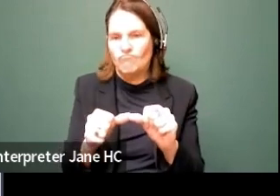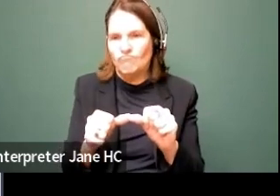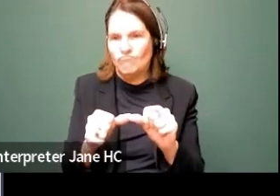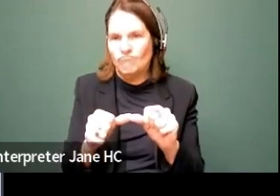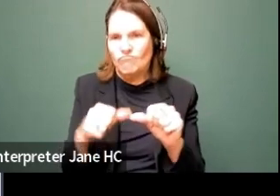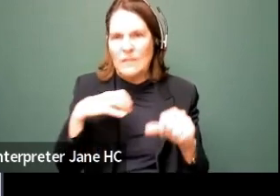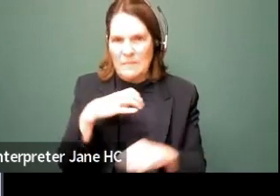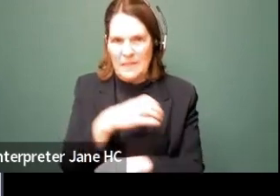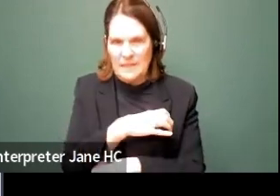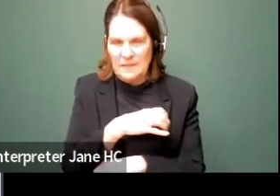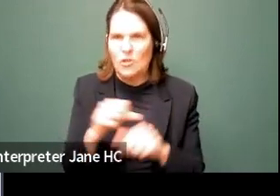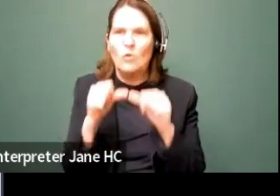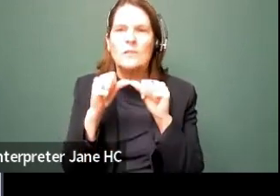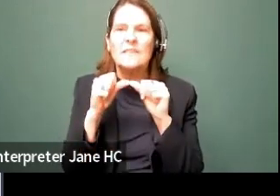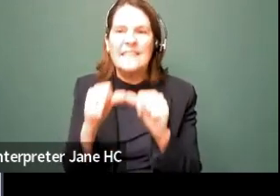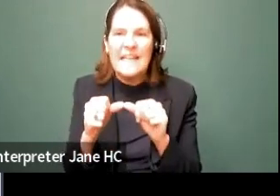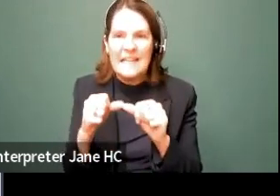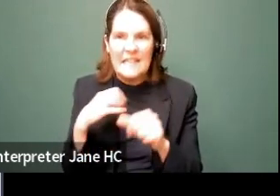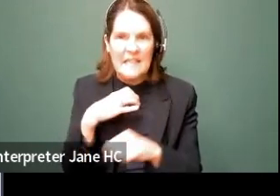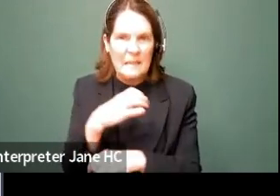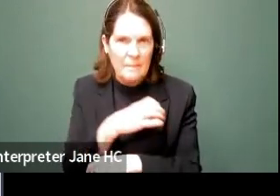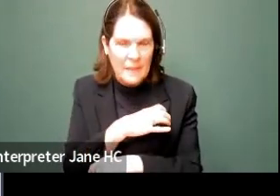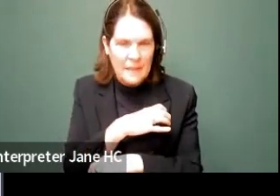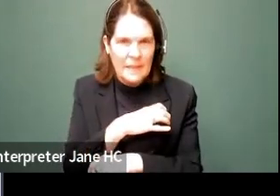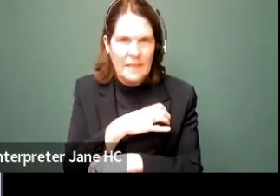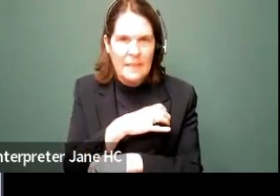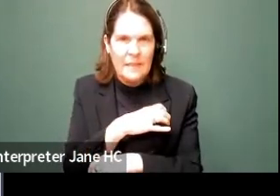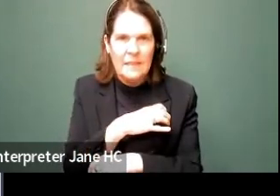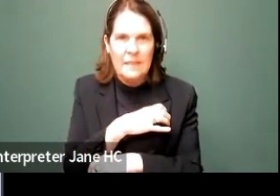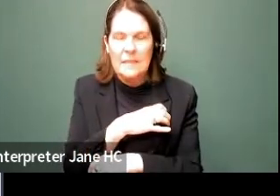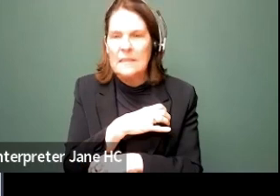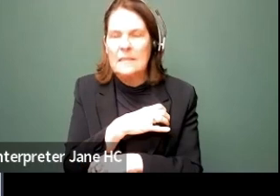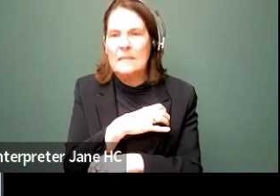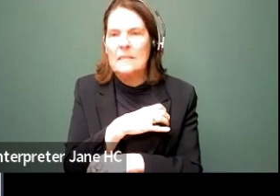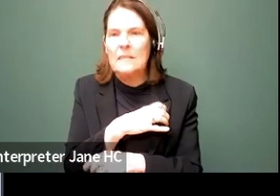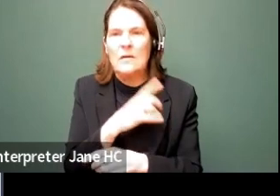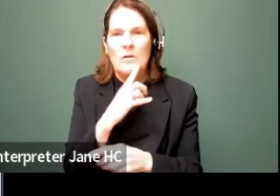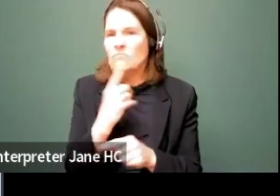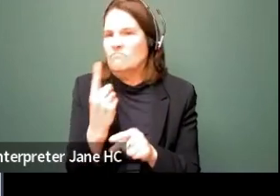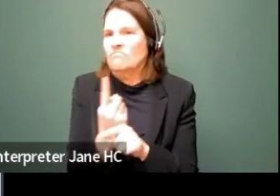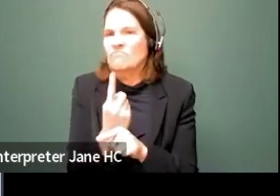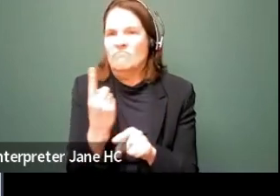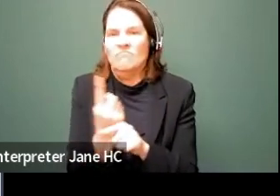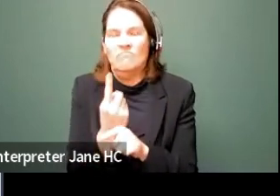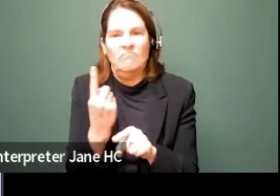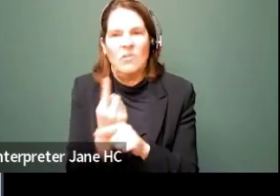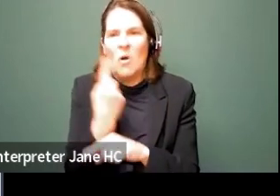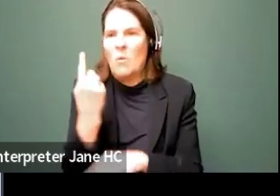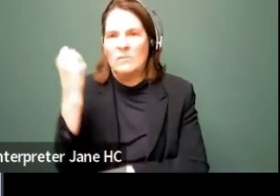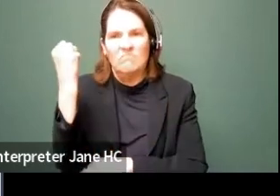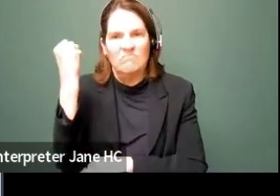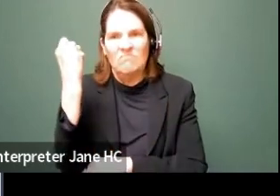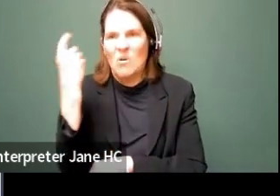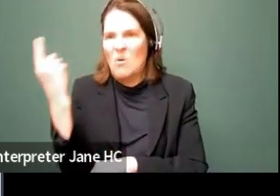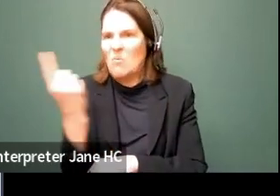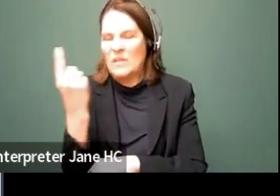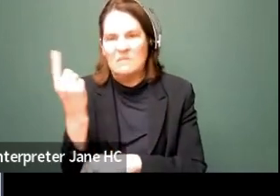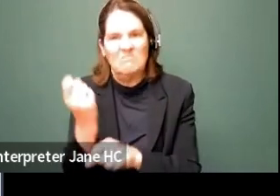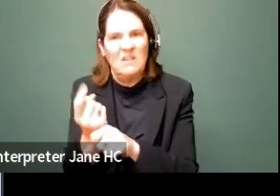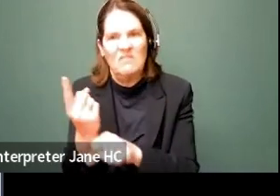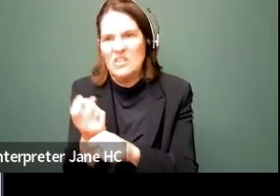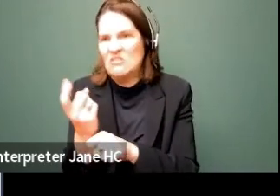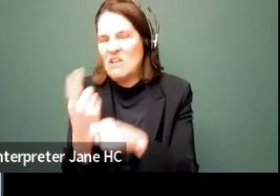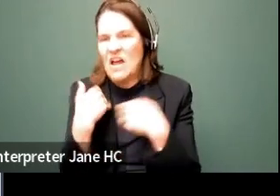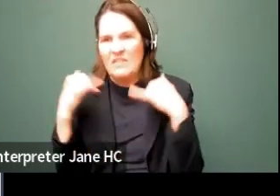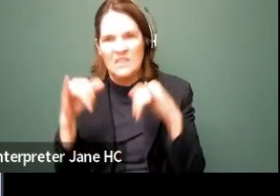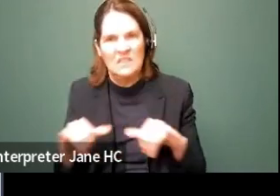So standing committees are just the regular perennial